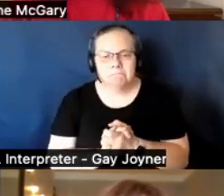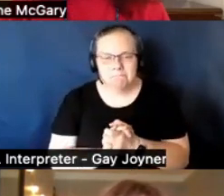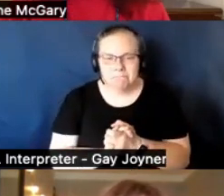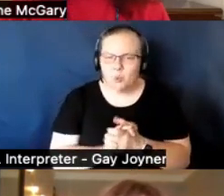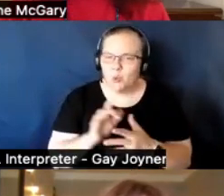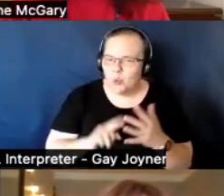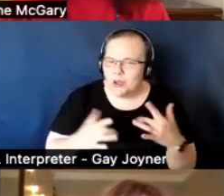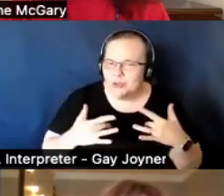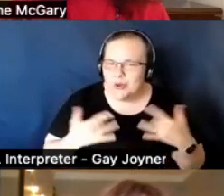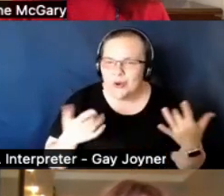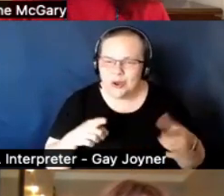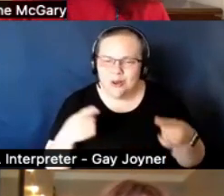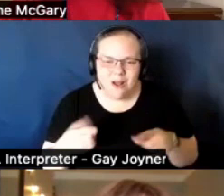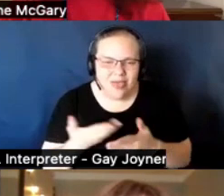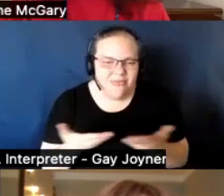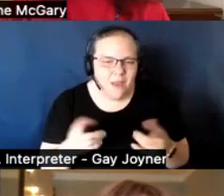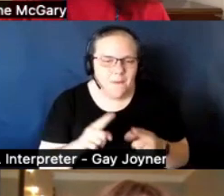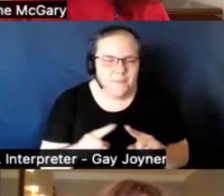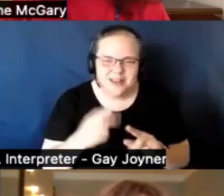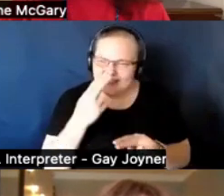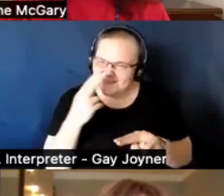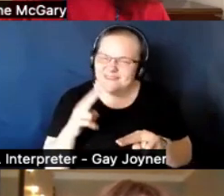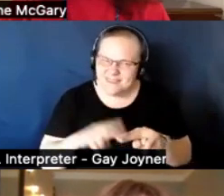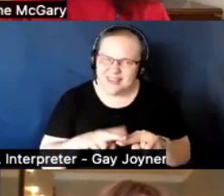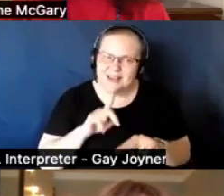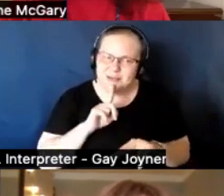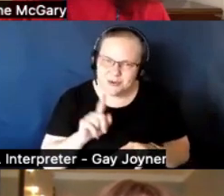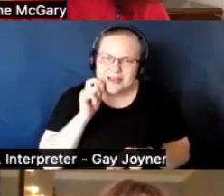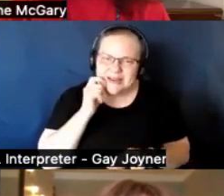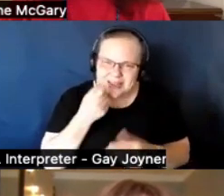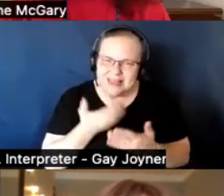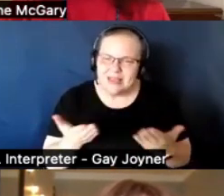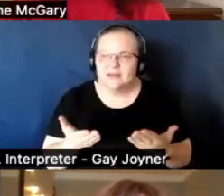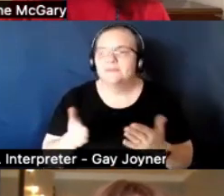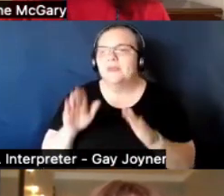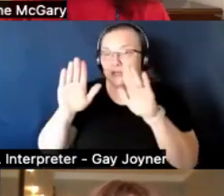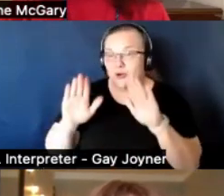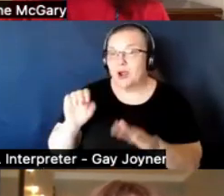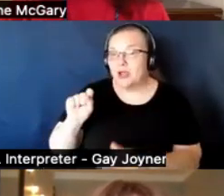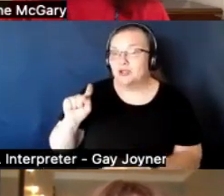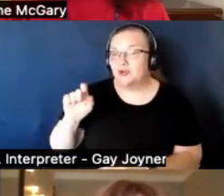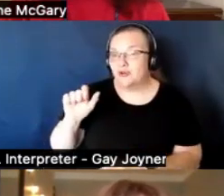what's going on there? So it's pretty fun. It's a neat thing. And it's a great stream.